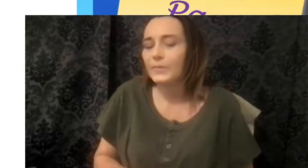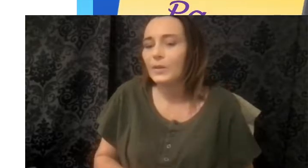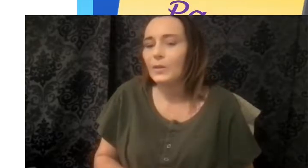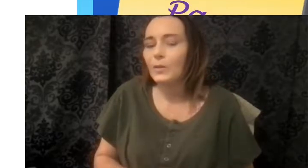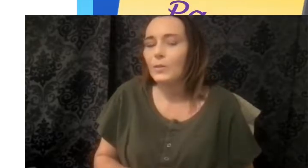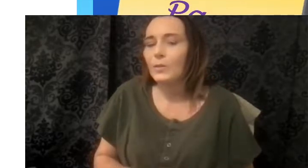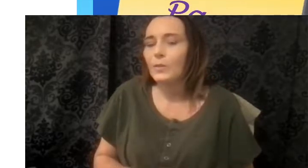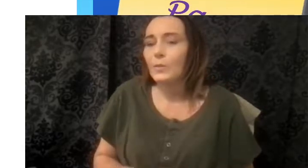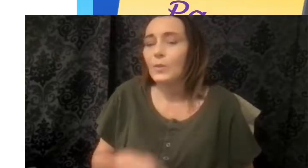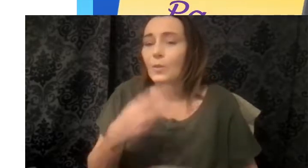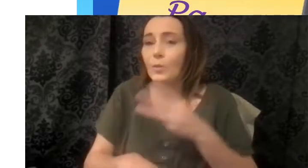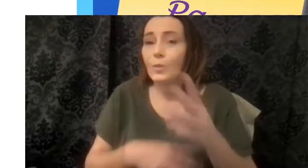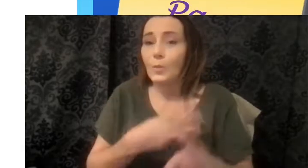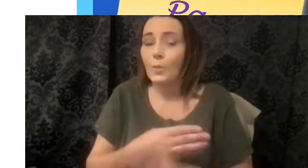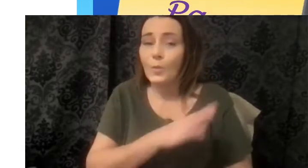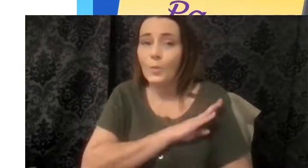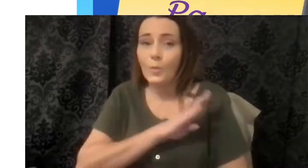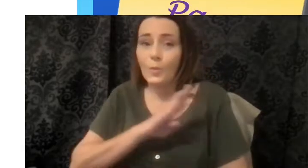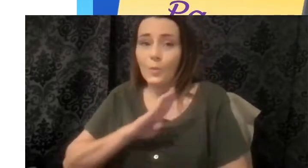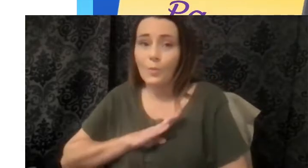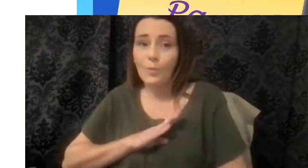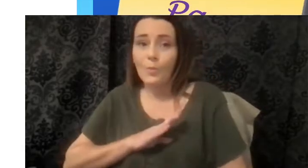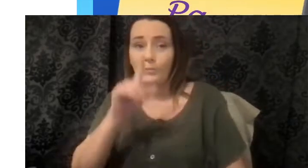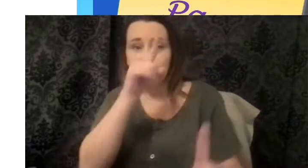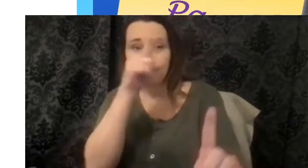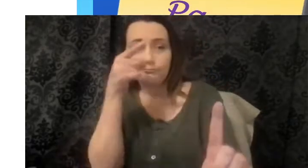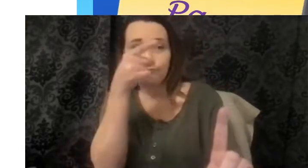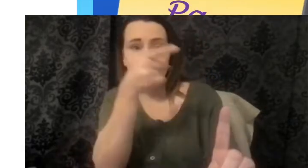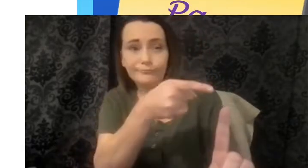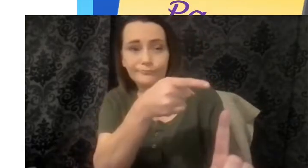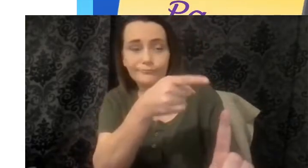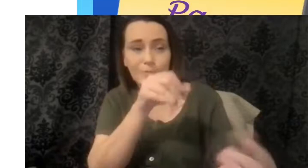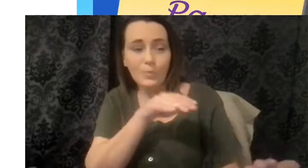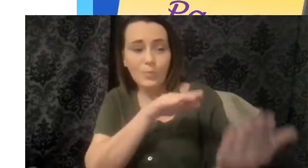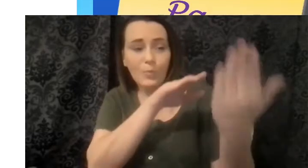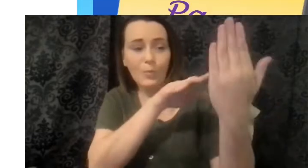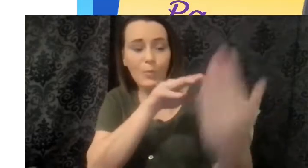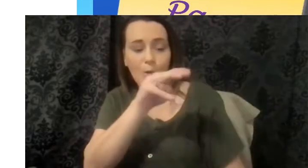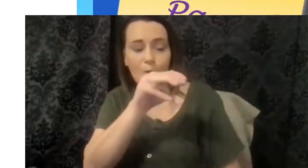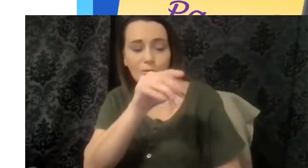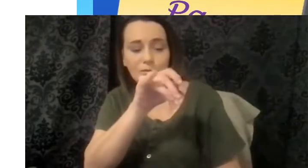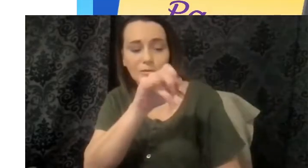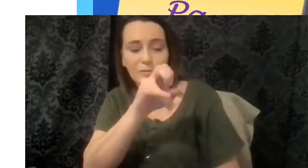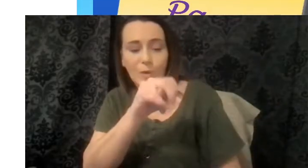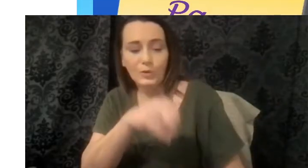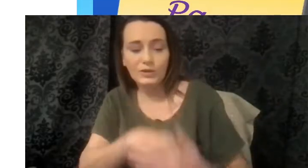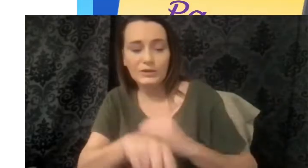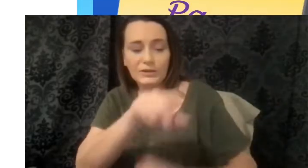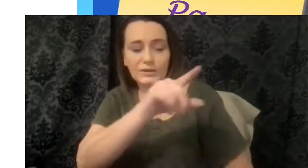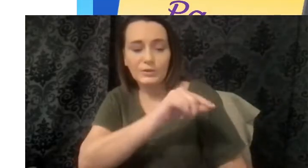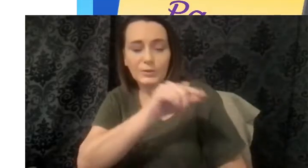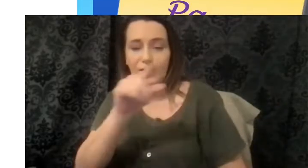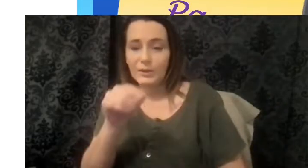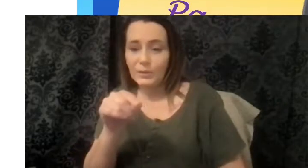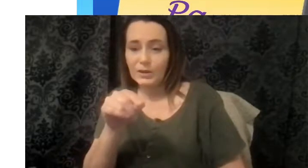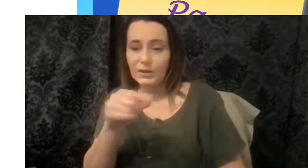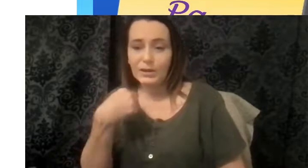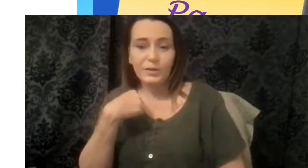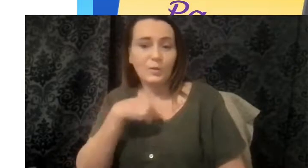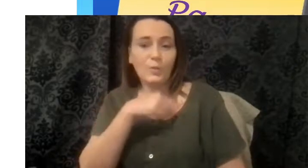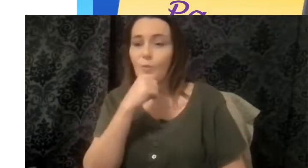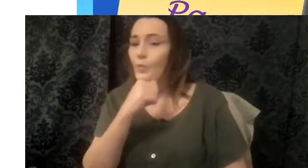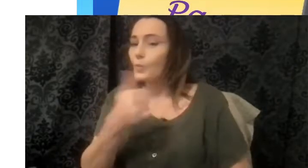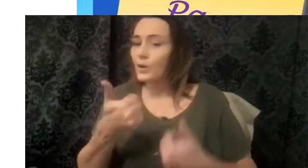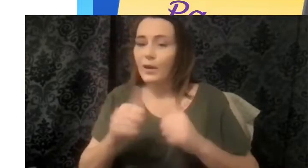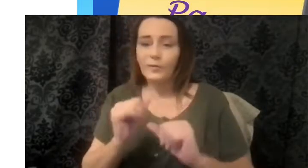to do in our proposed motion that we proposed in 2020, we're not trying to stop the fellowship